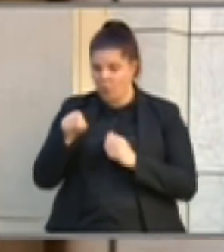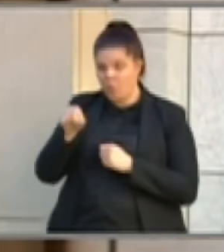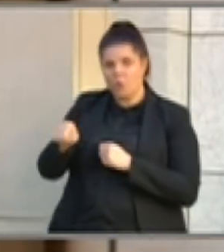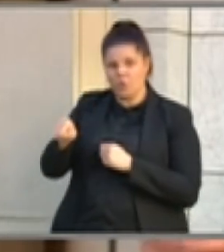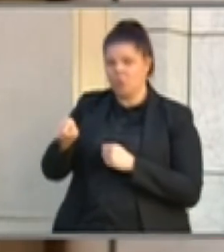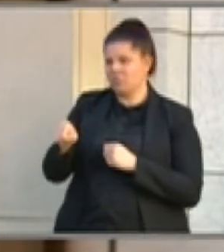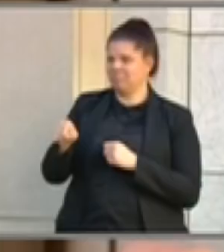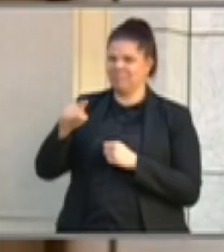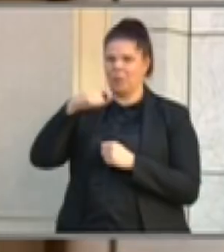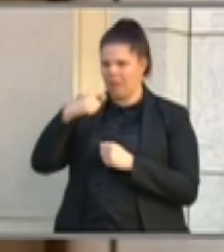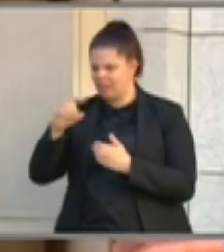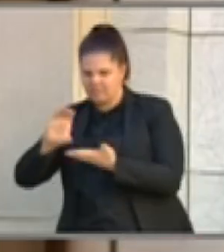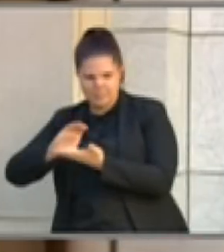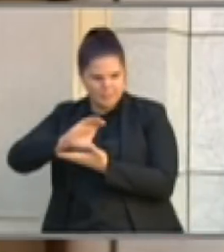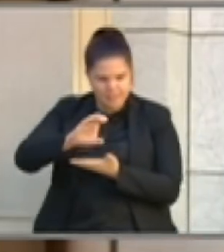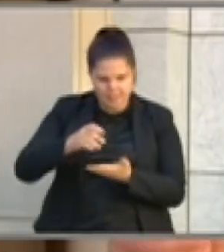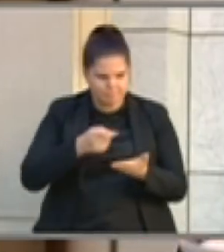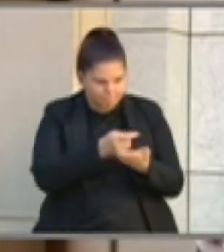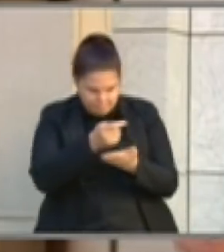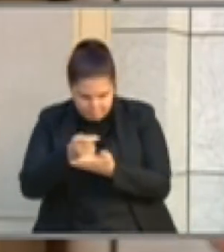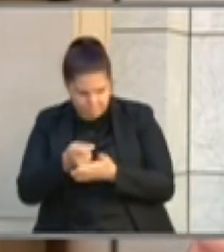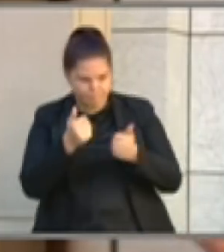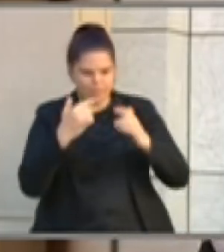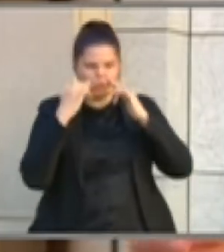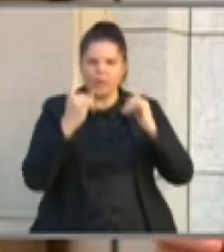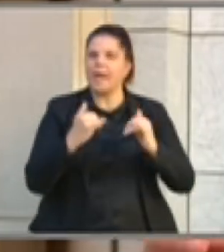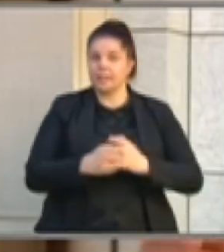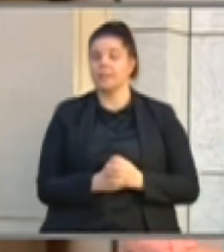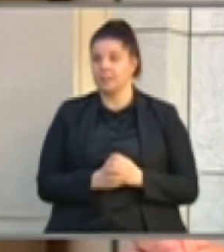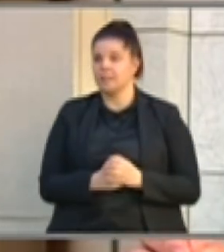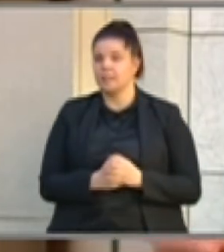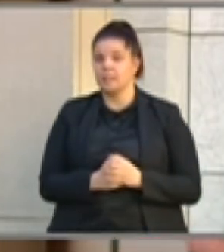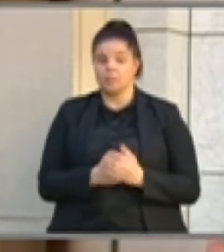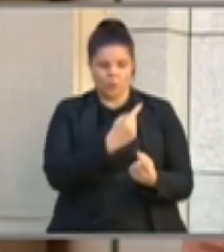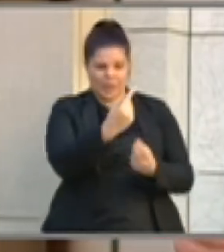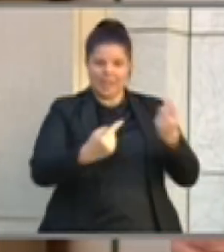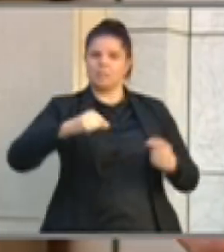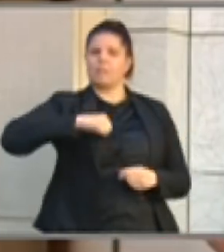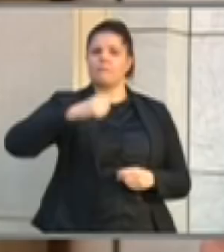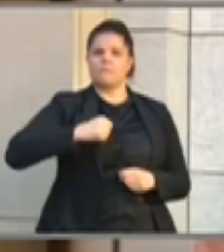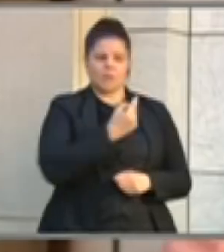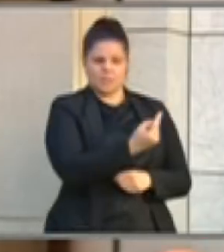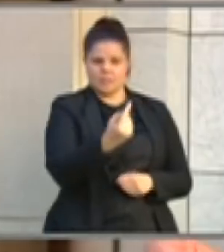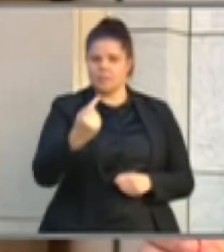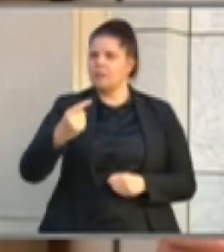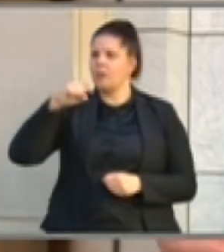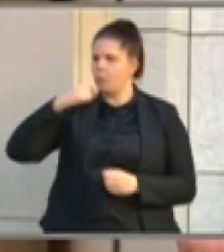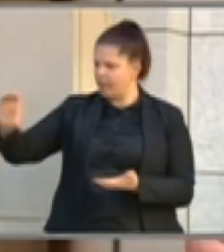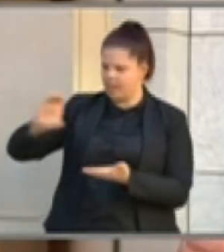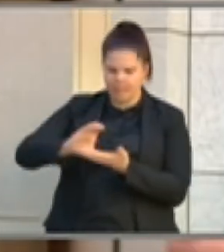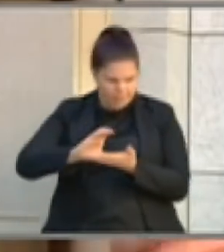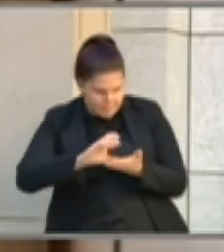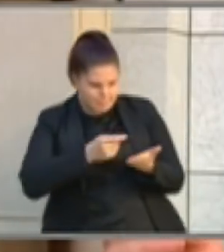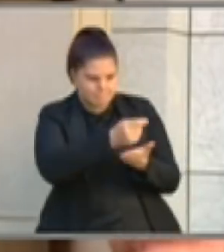the mechanisms for them to follow through on the employers. This is a payment per employee. That will be able to be followed through on what